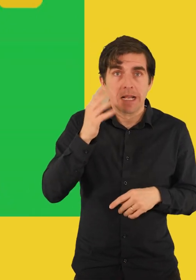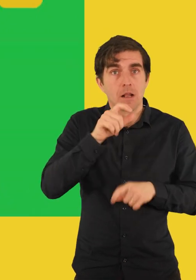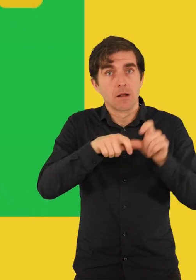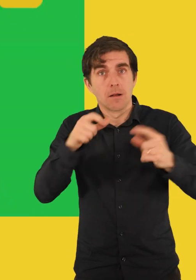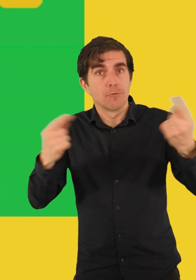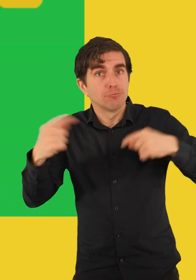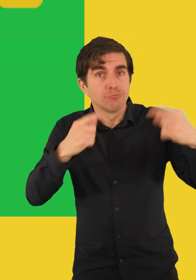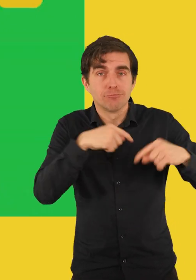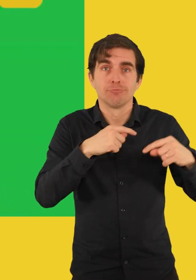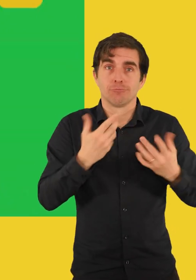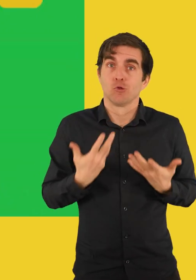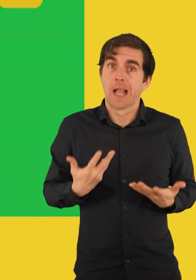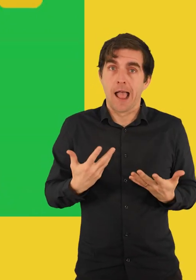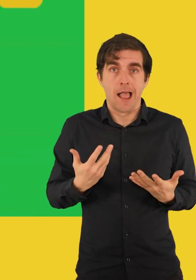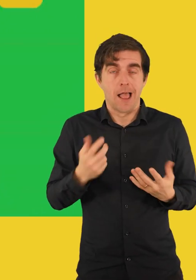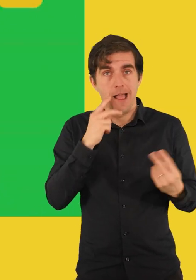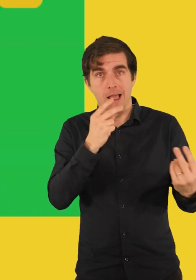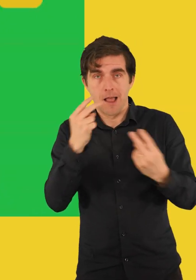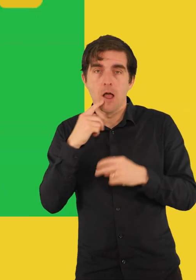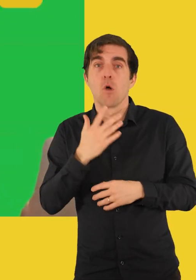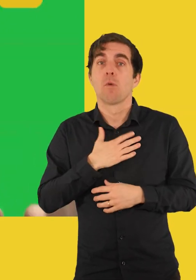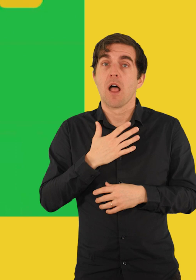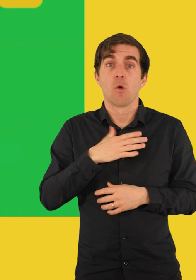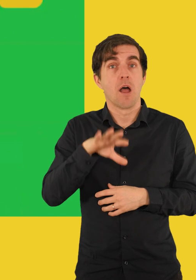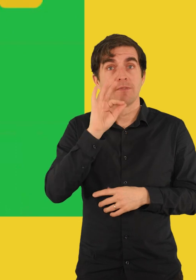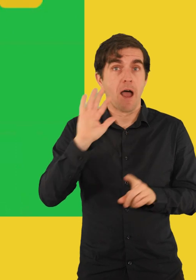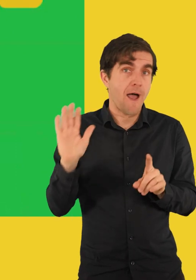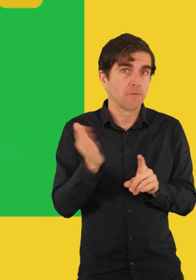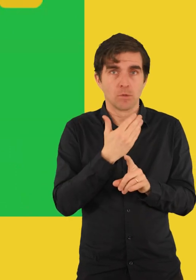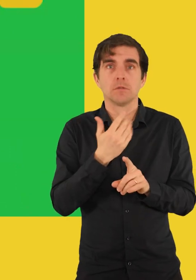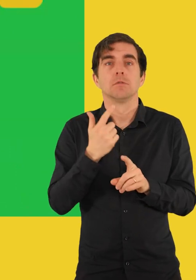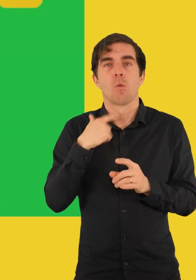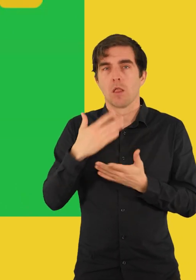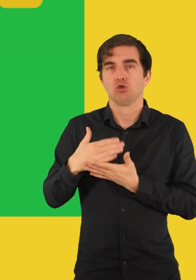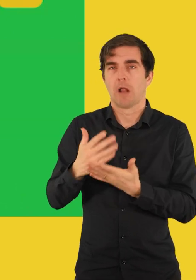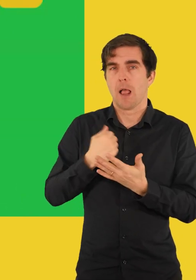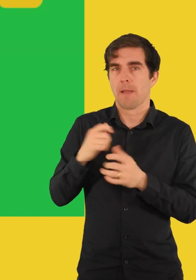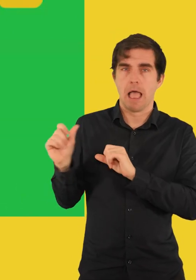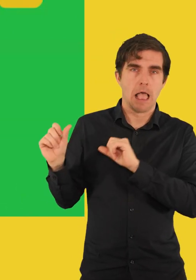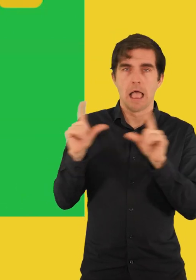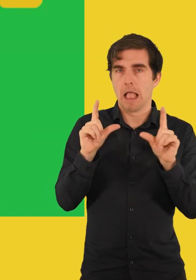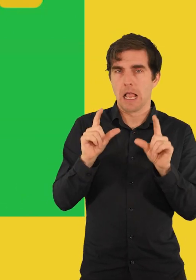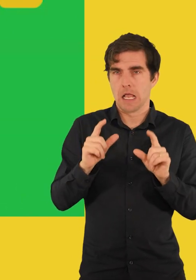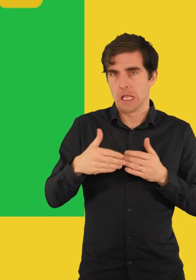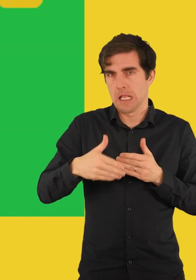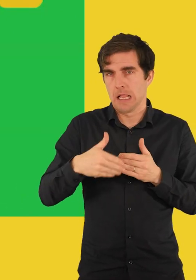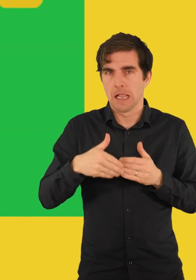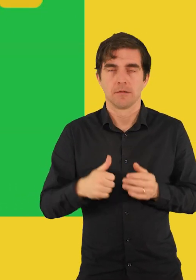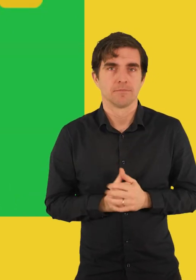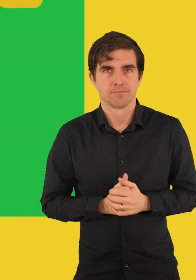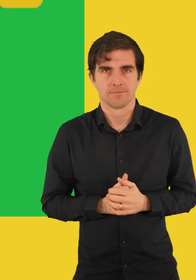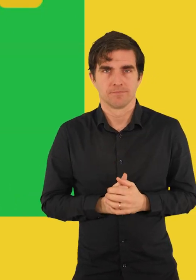thank all our speakers and our participants. I would like to invite everybody. I'm just going to share my screen for a second to show